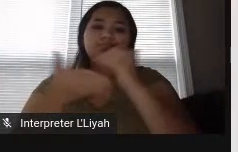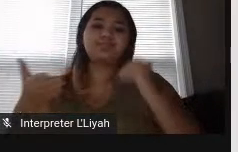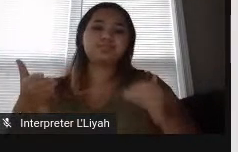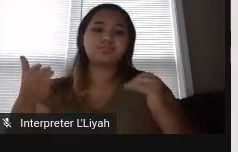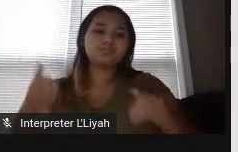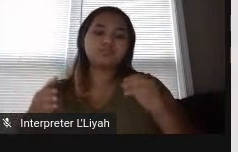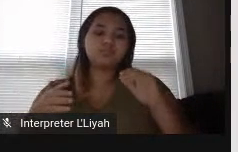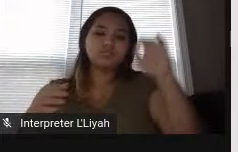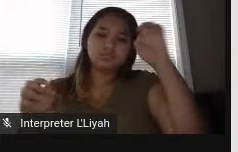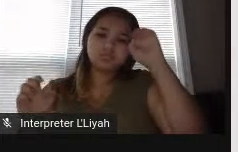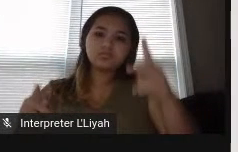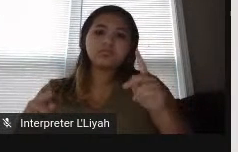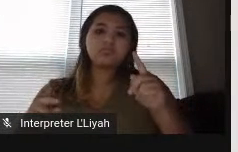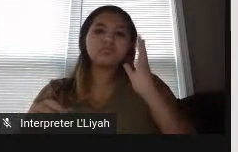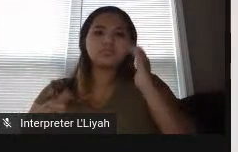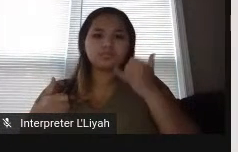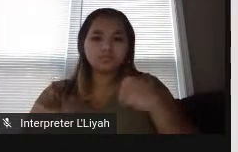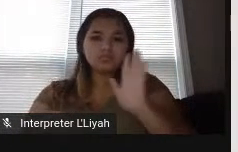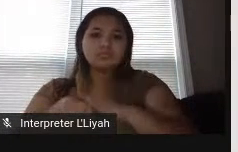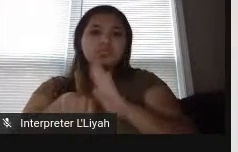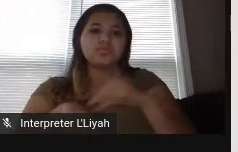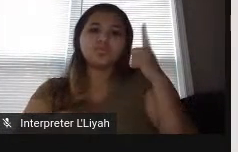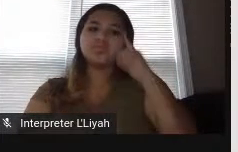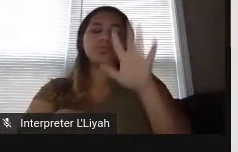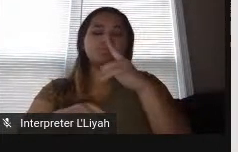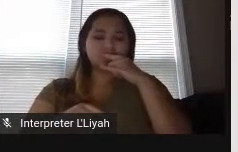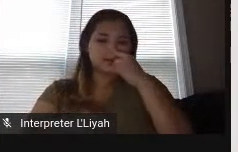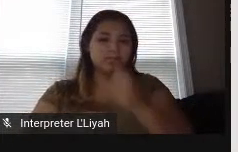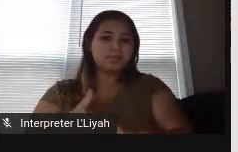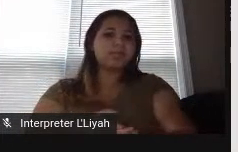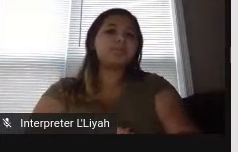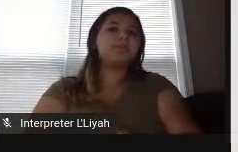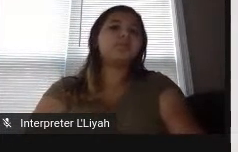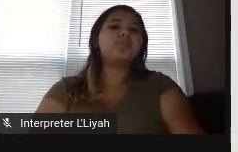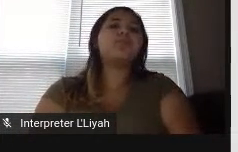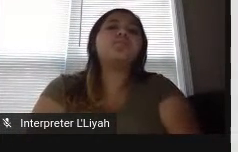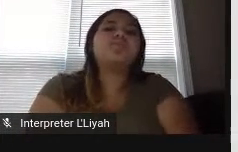an IEP still warranted for that child?